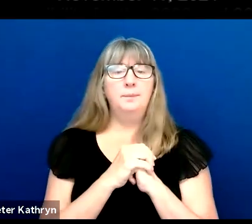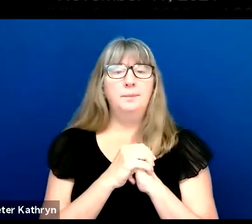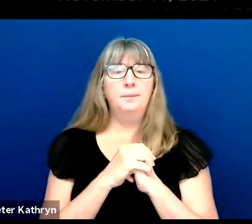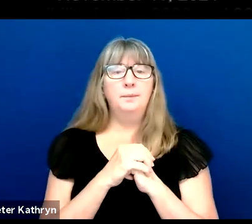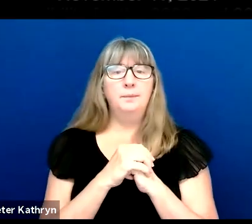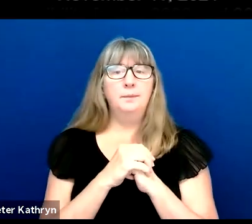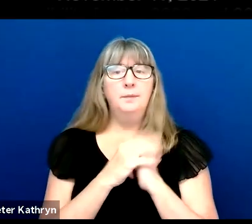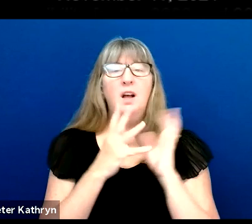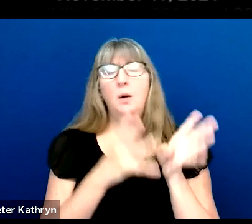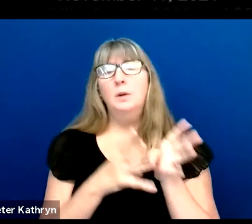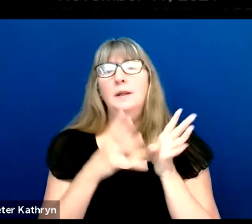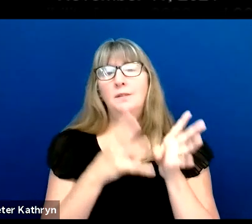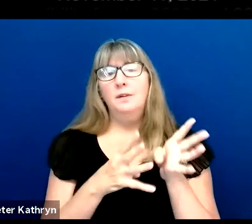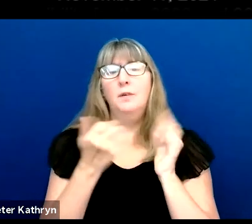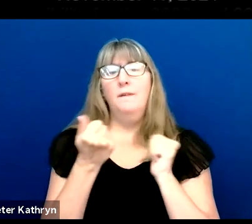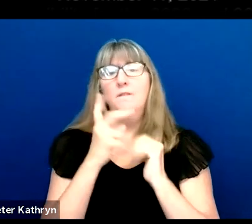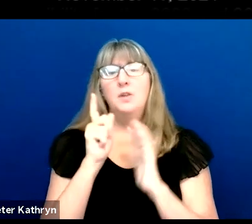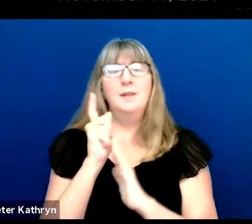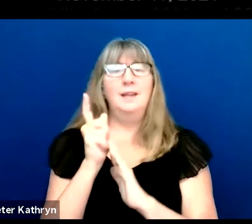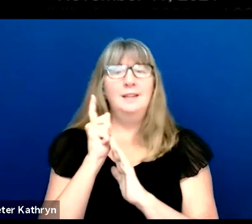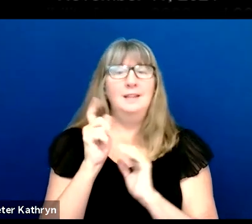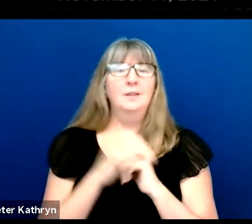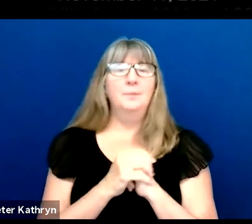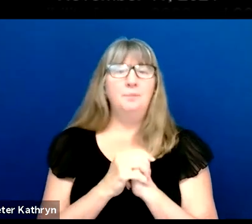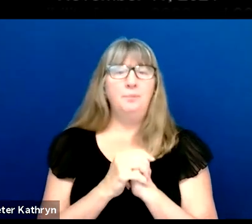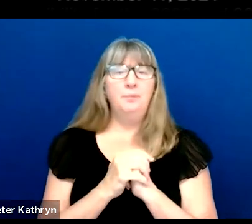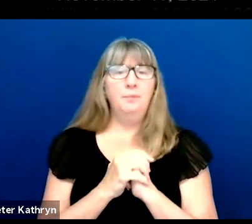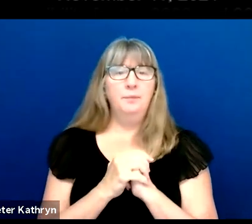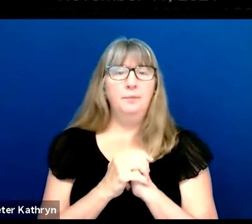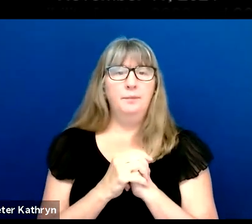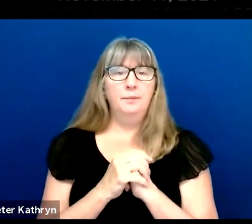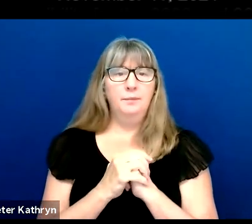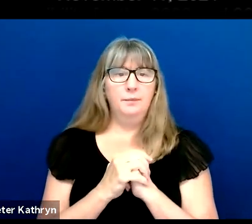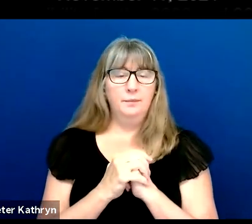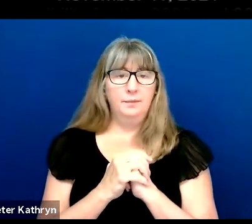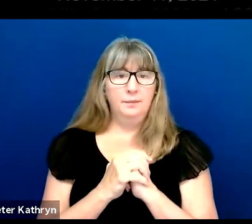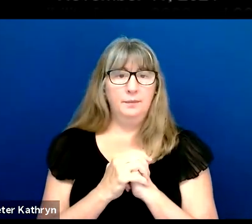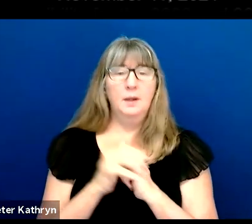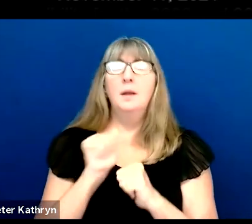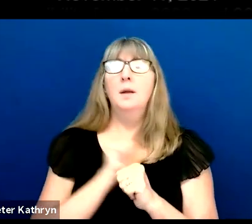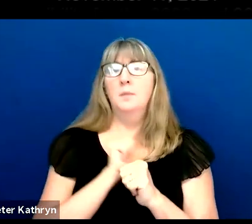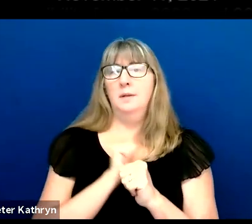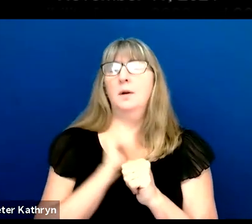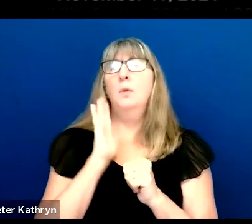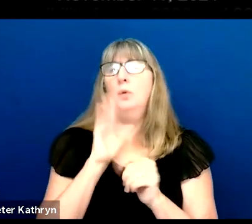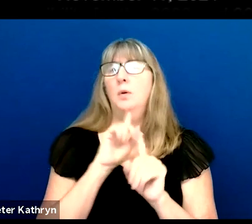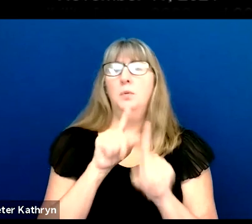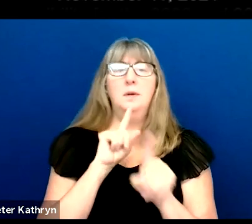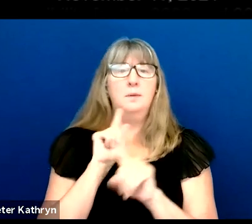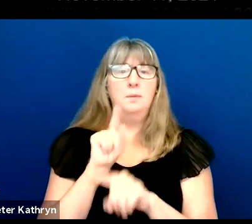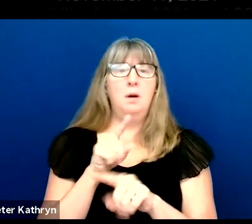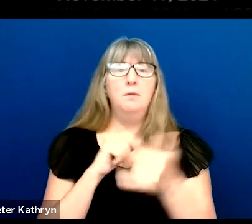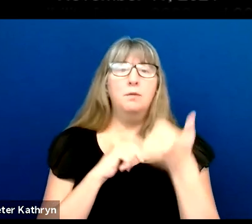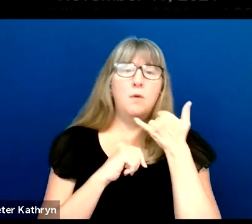sit for a few seconds. I personally am equally responsive on